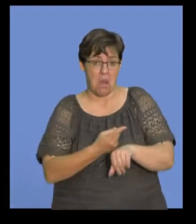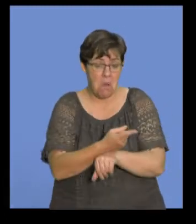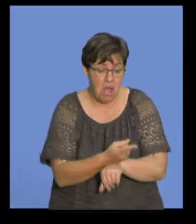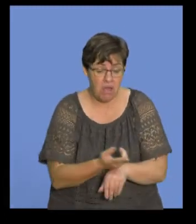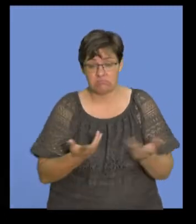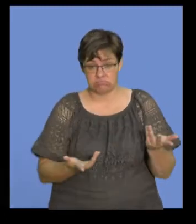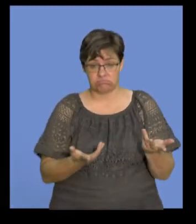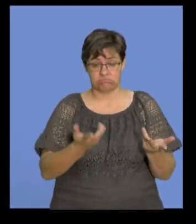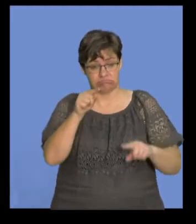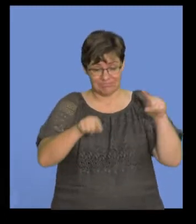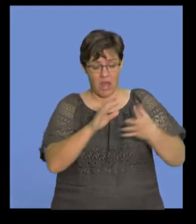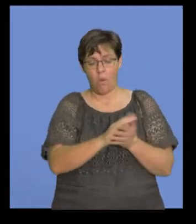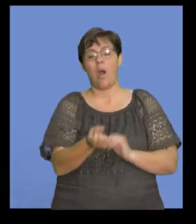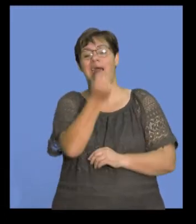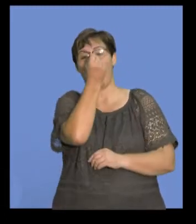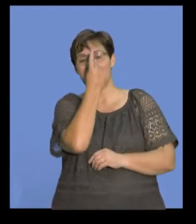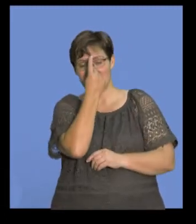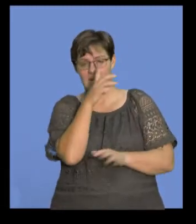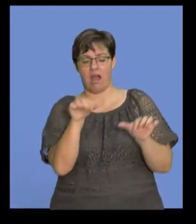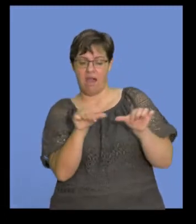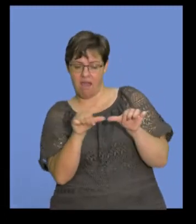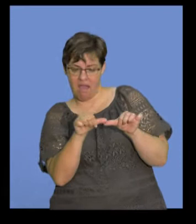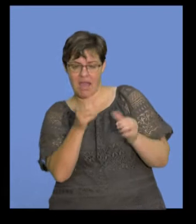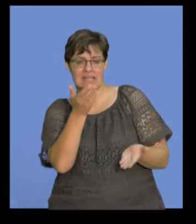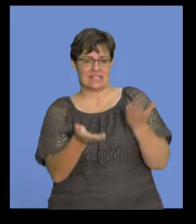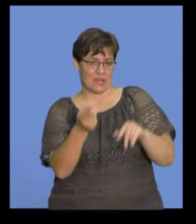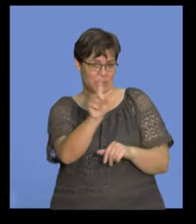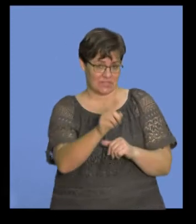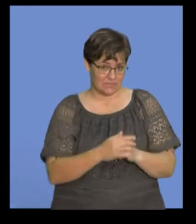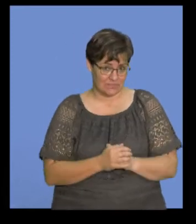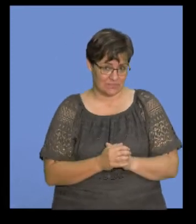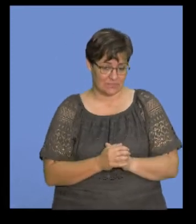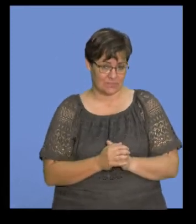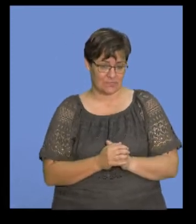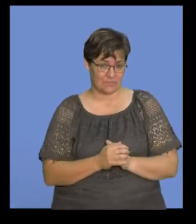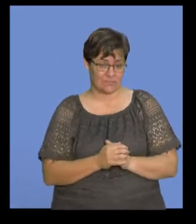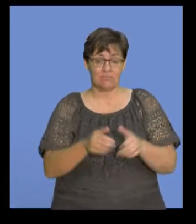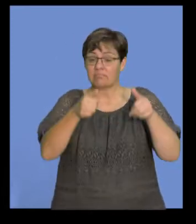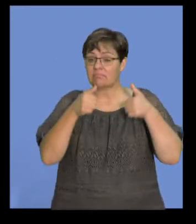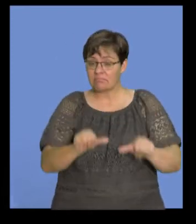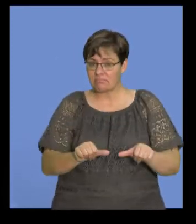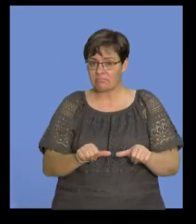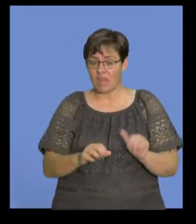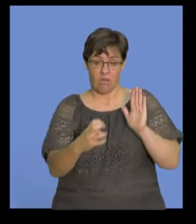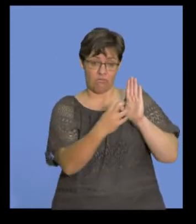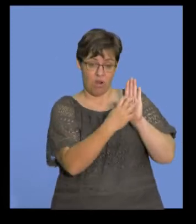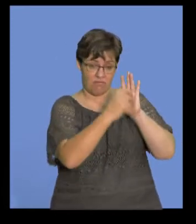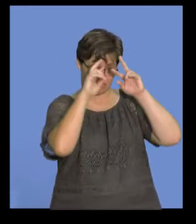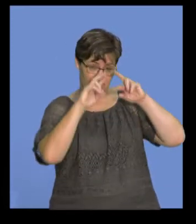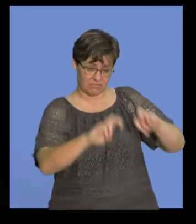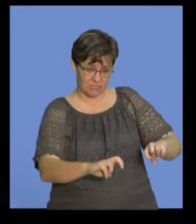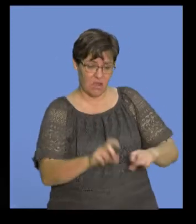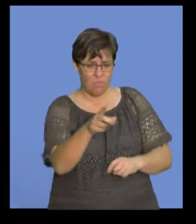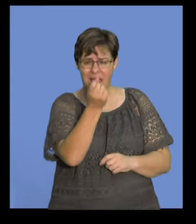minutes? Is it in hours? And that often helps you to understand the proportion of what that scale is. Then study